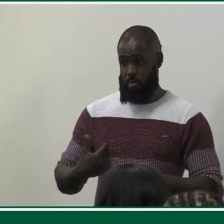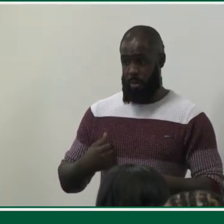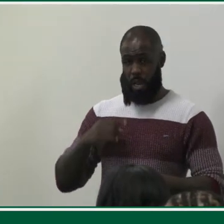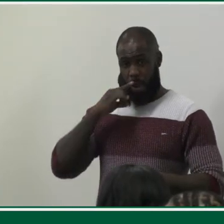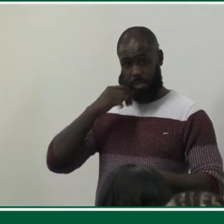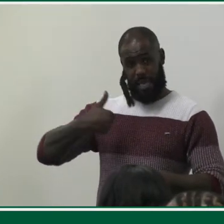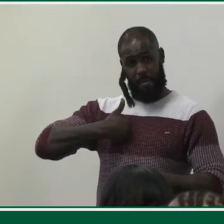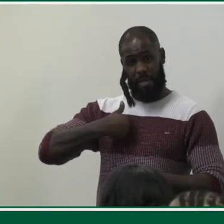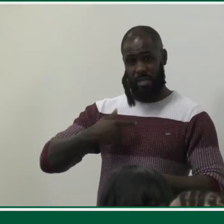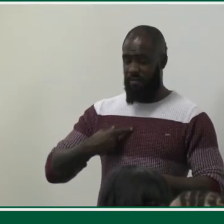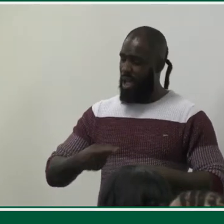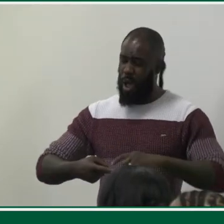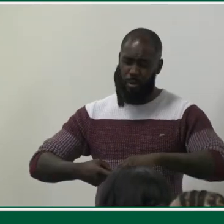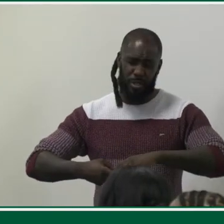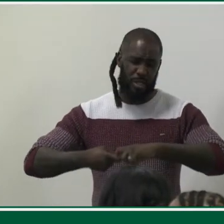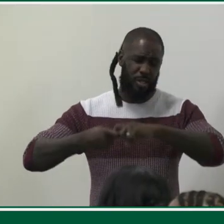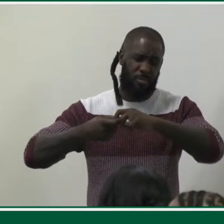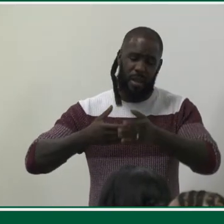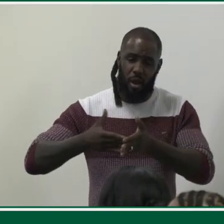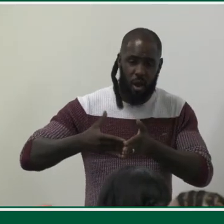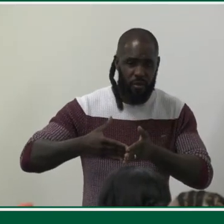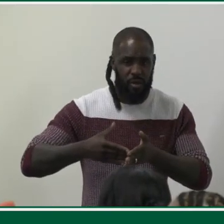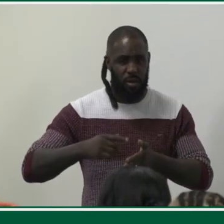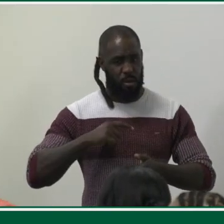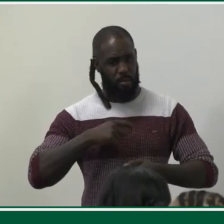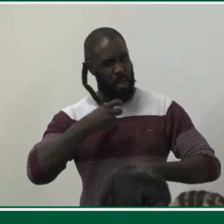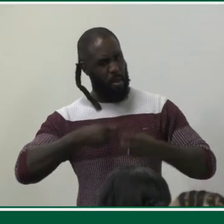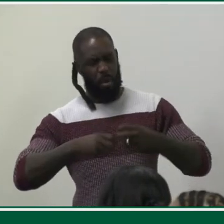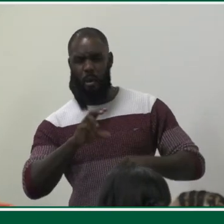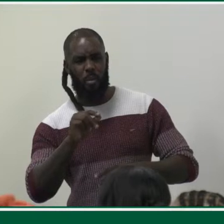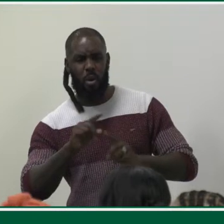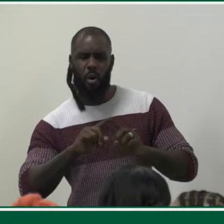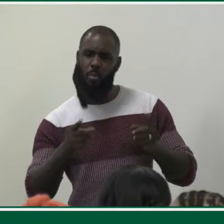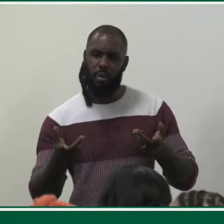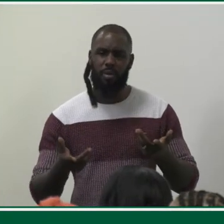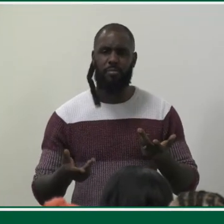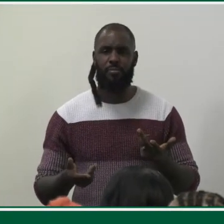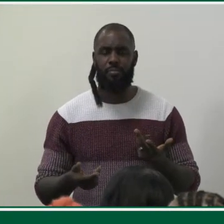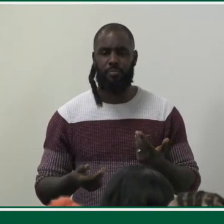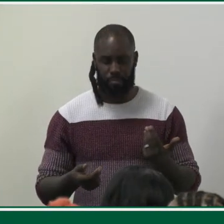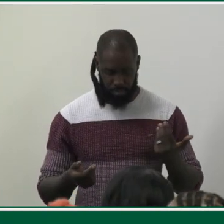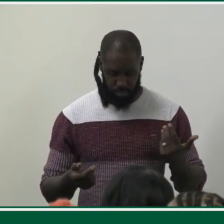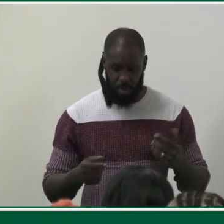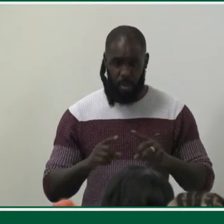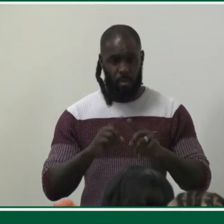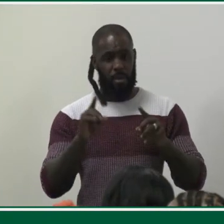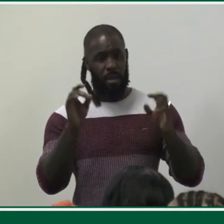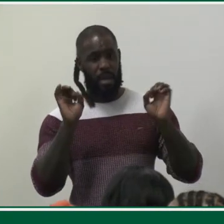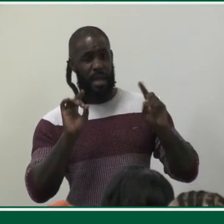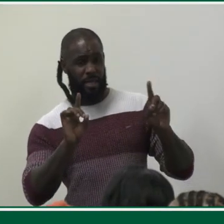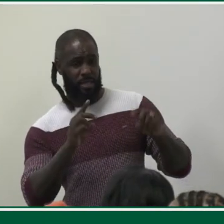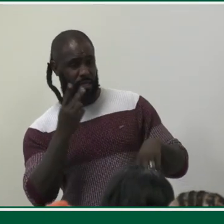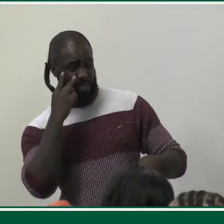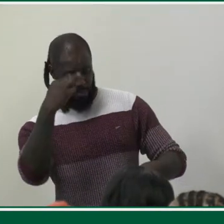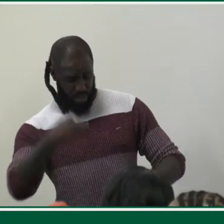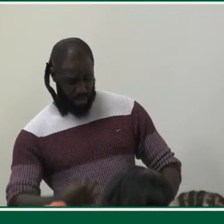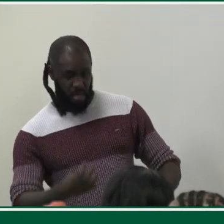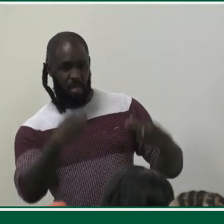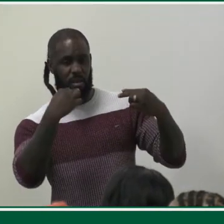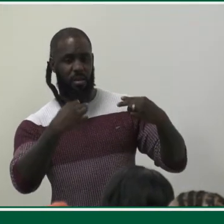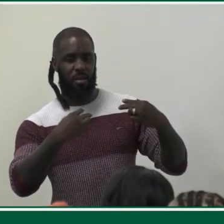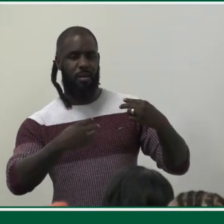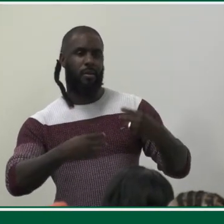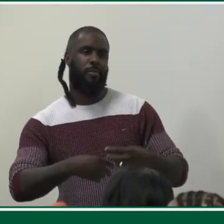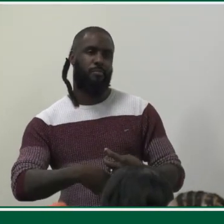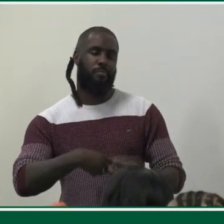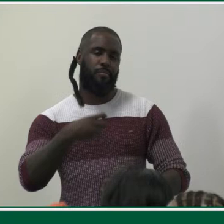It wasn't because I was a troublemaker, quote unquote. It was because when an educator saw me, they saw a problem, which happens too